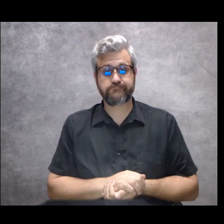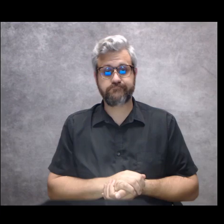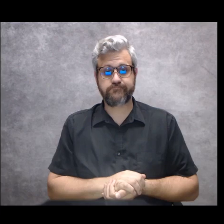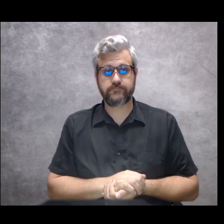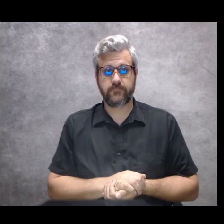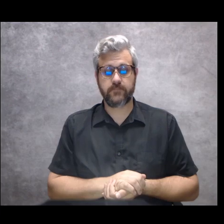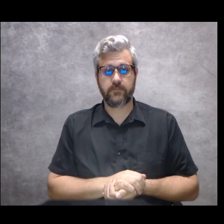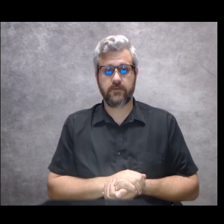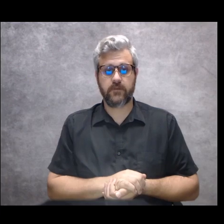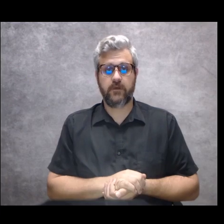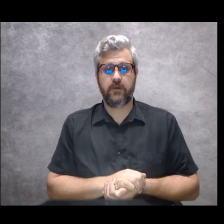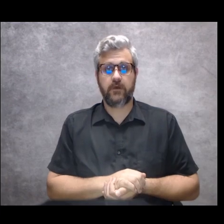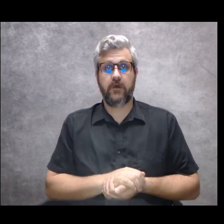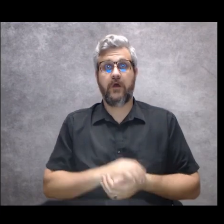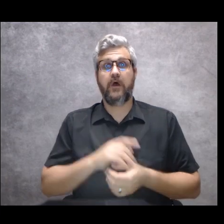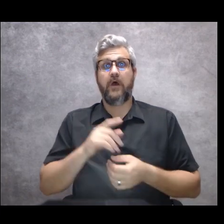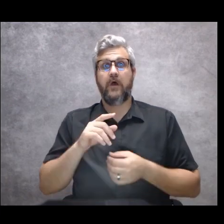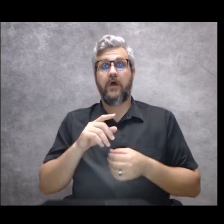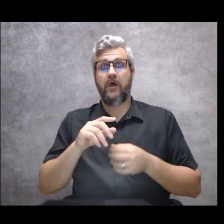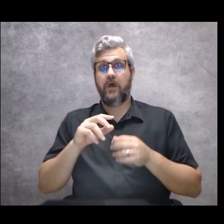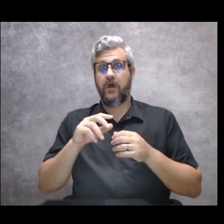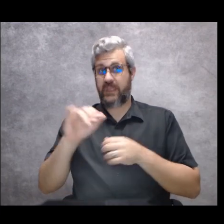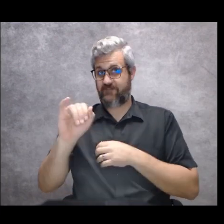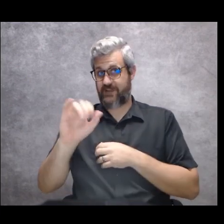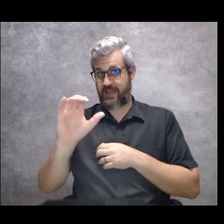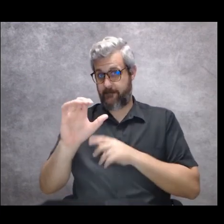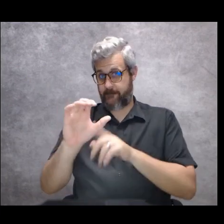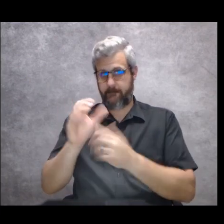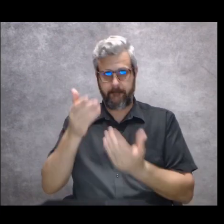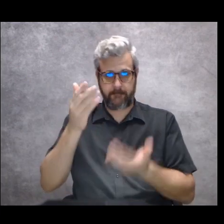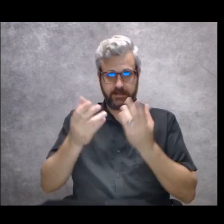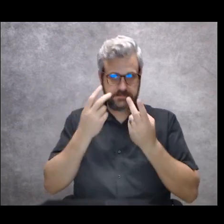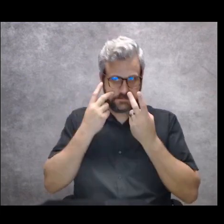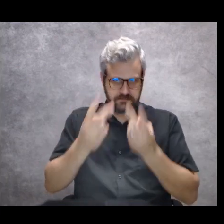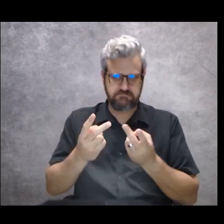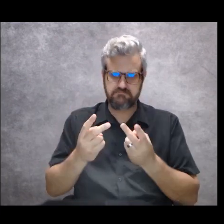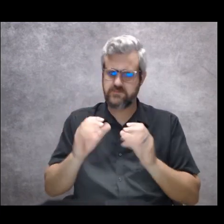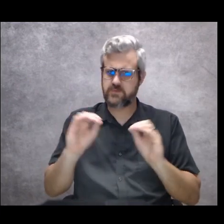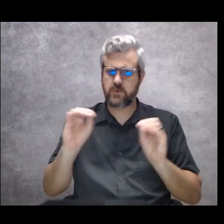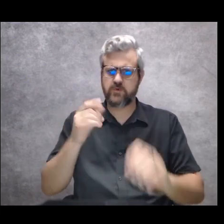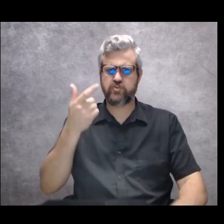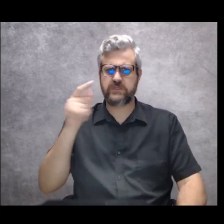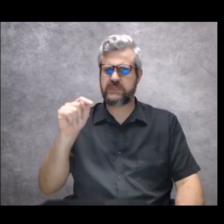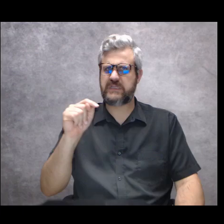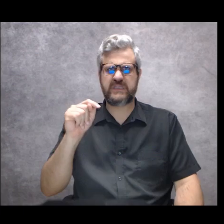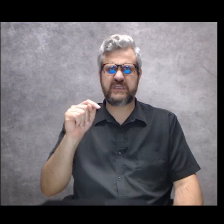you look in Infinite Campus, you may see that there are no GT documents to import because there is a line through the